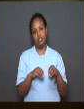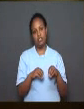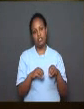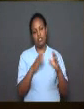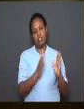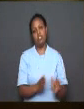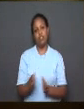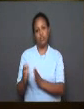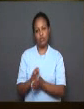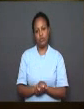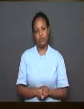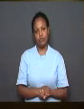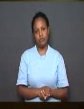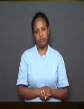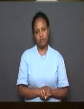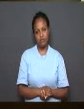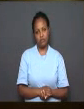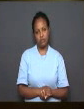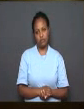Students, let's get ready.